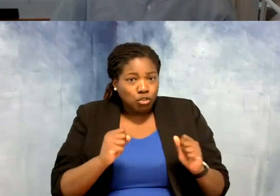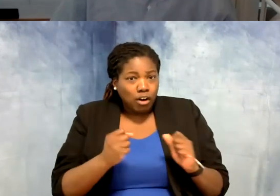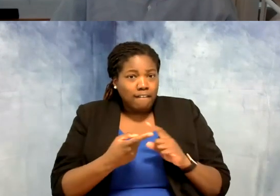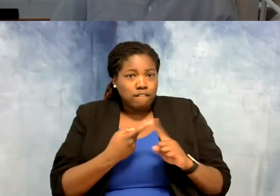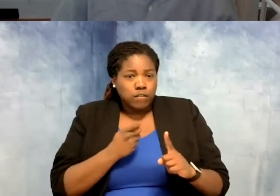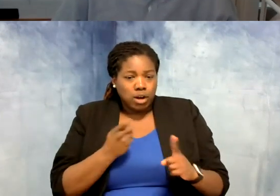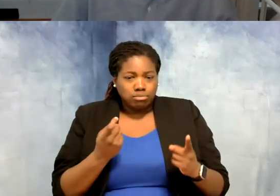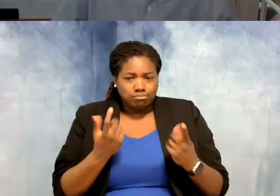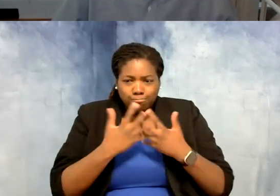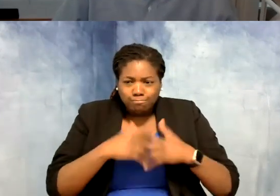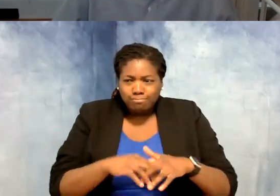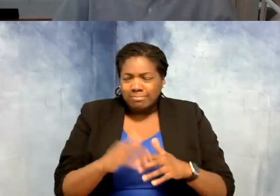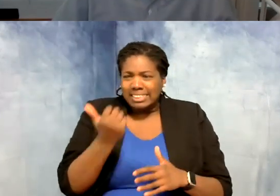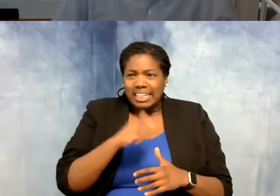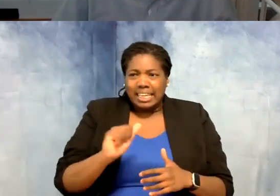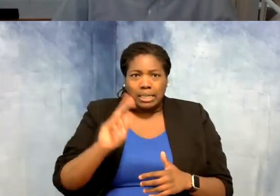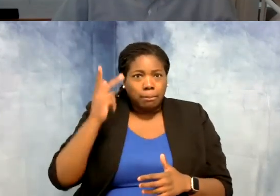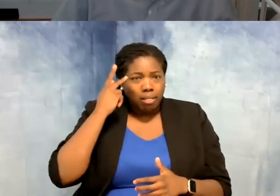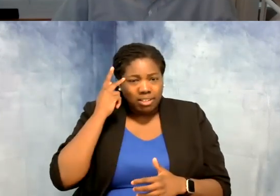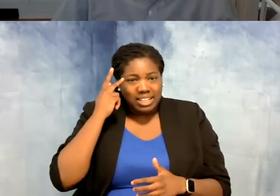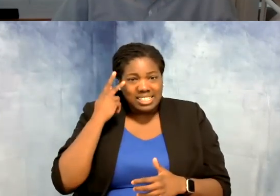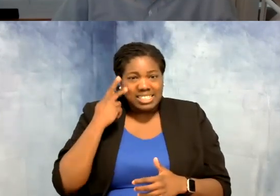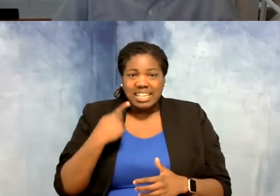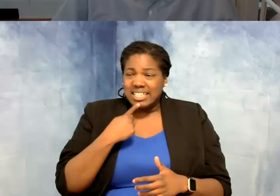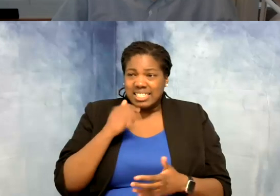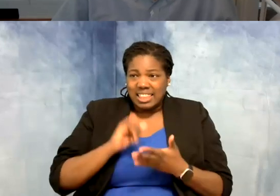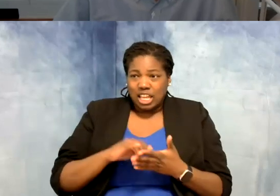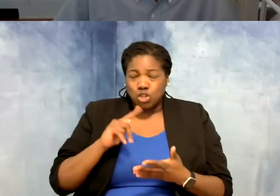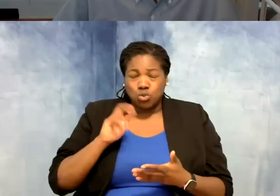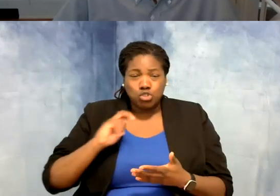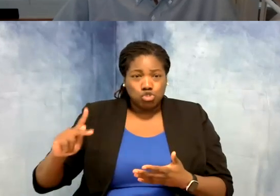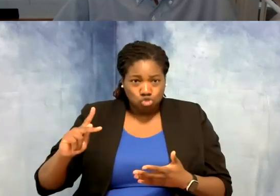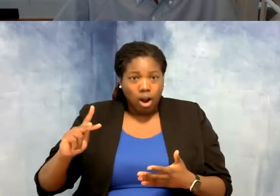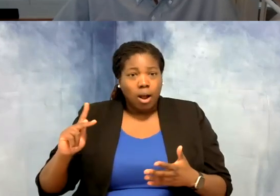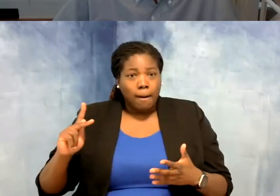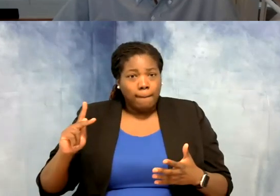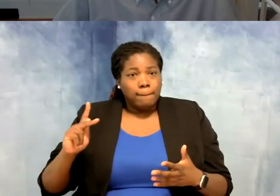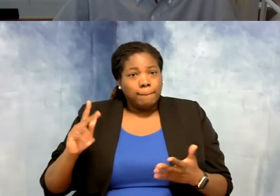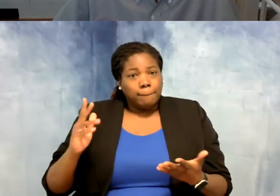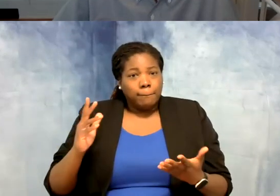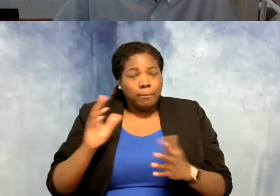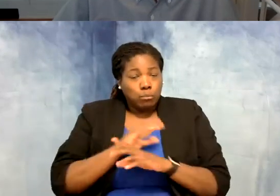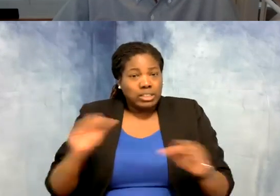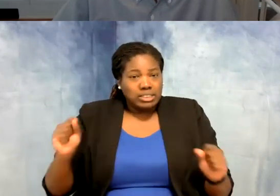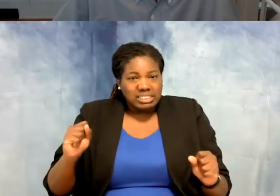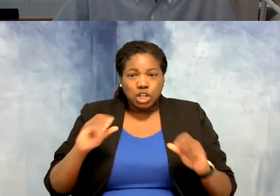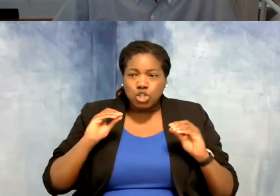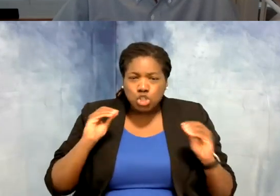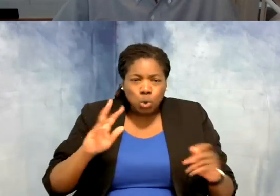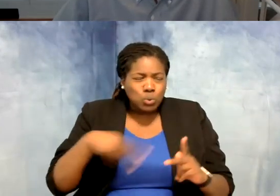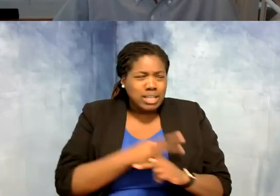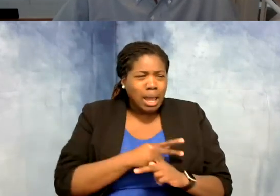being aligned with any political party. And he did that during the Trump administration and said there's no such thing as Trump judges,